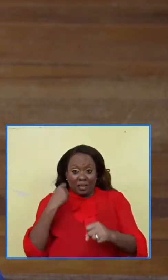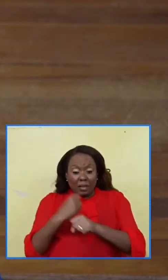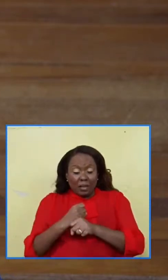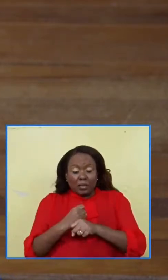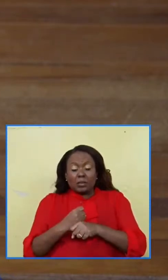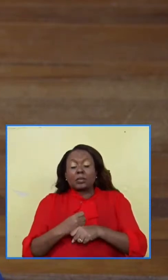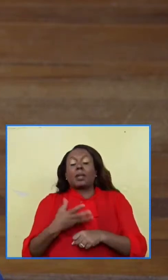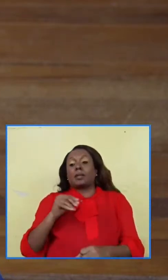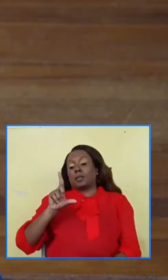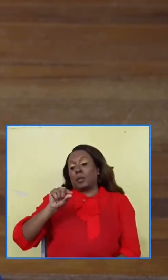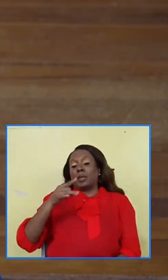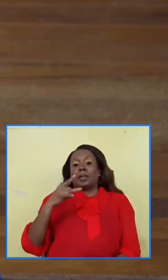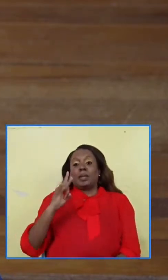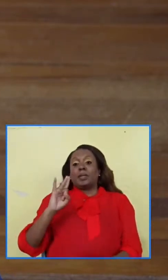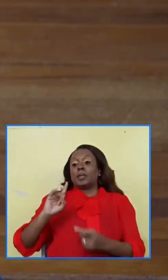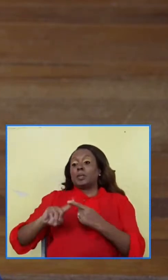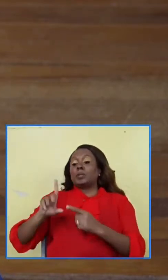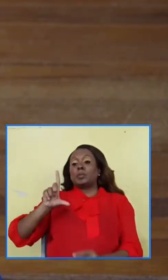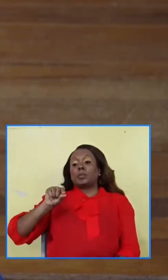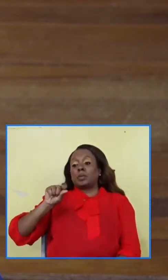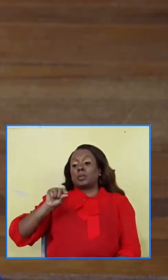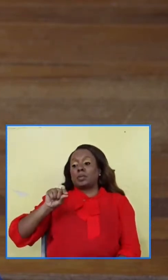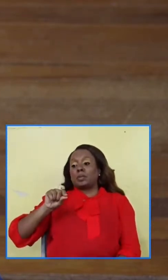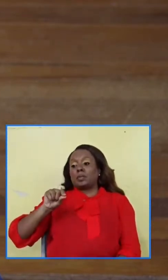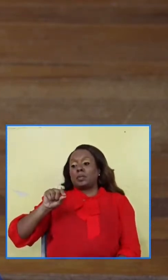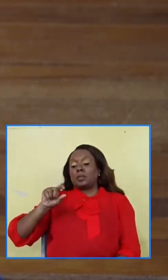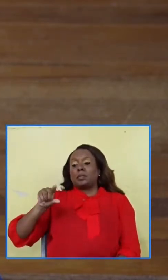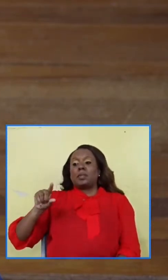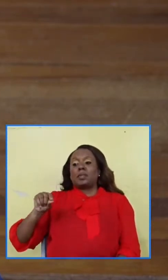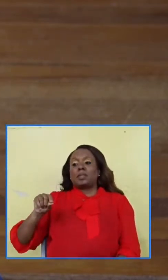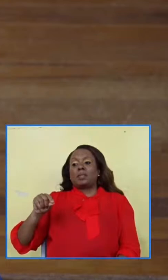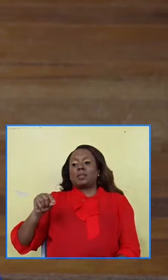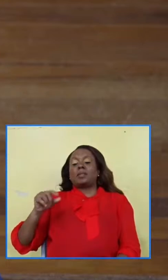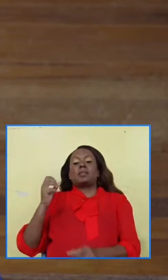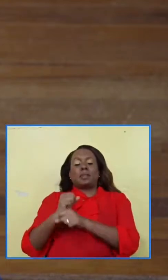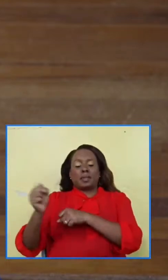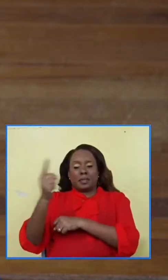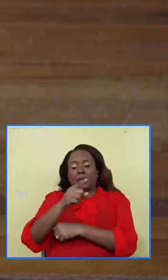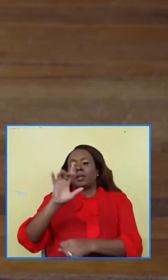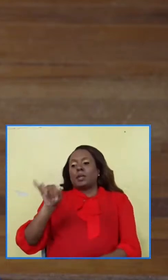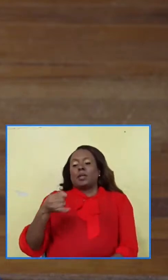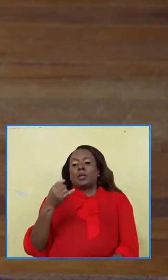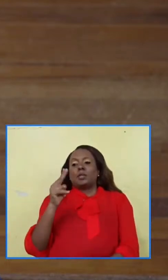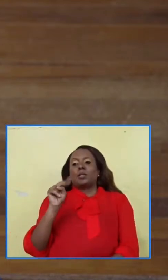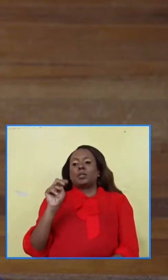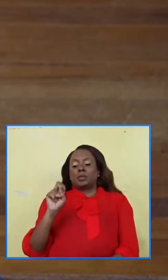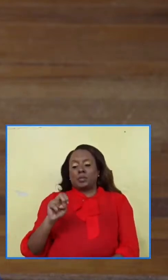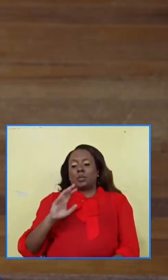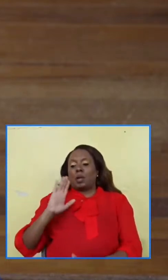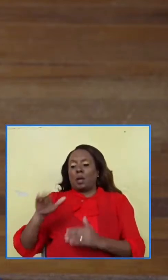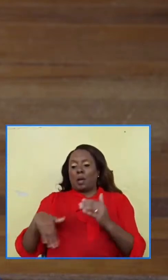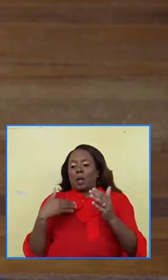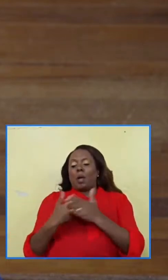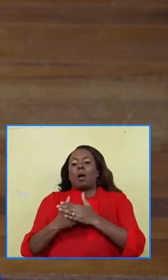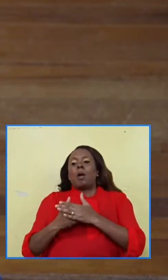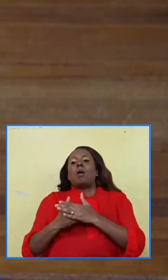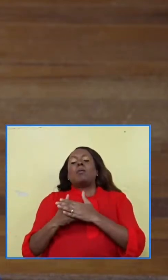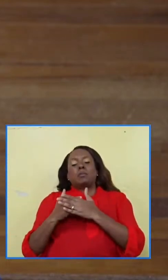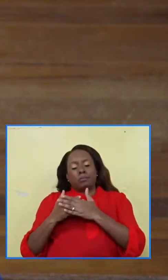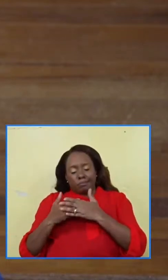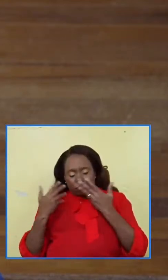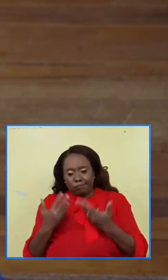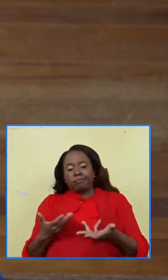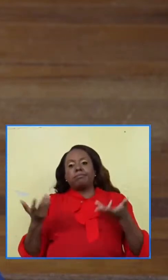and 2018 through 2020 by June next year. So by June next year, all of those audits should have